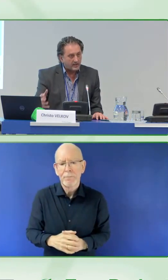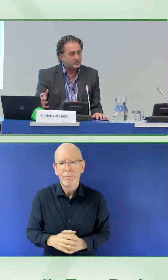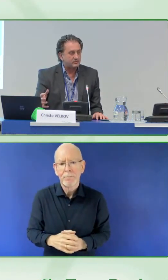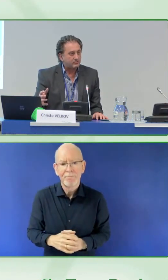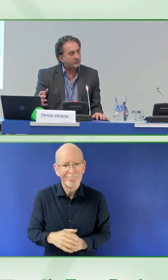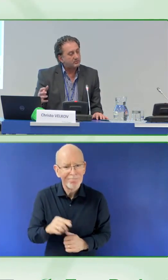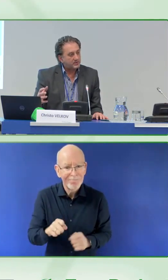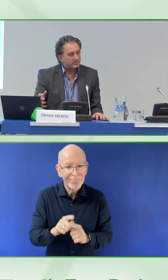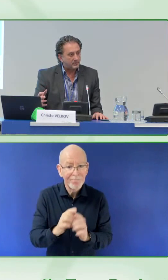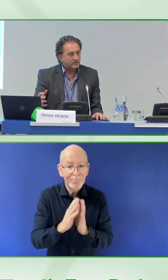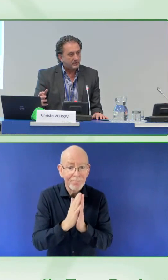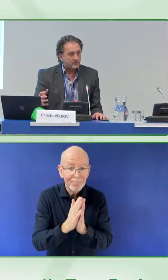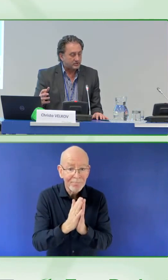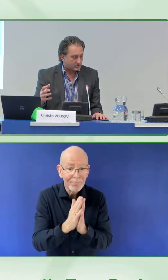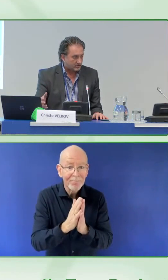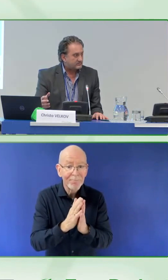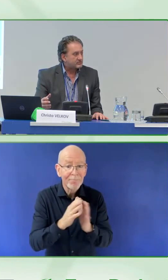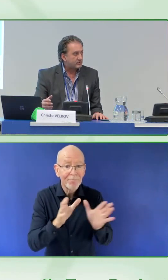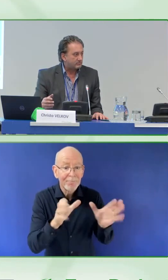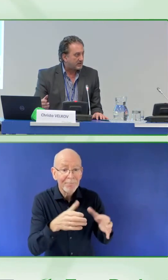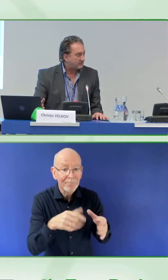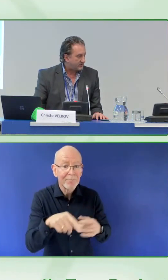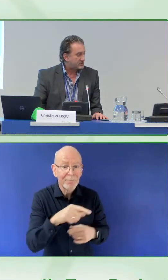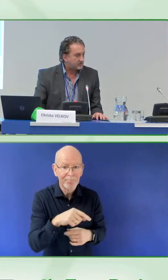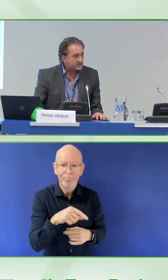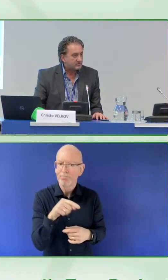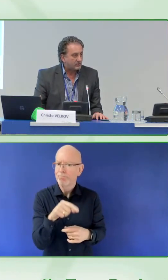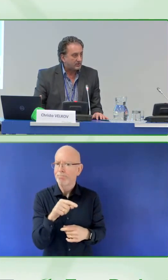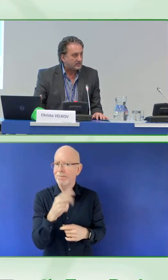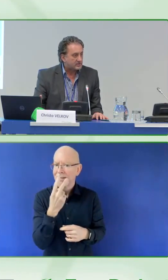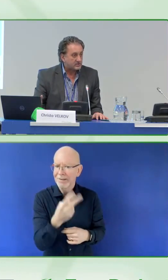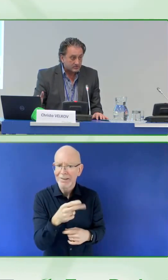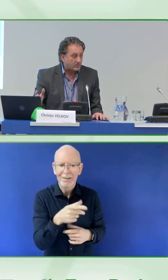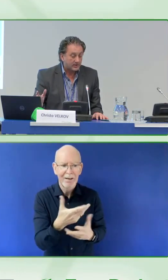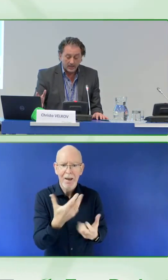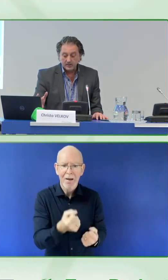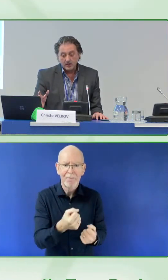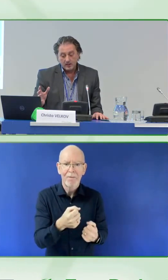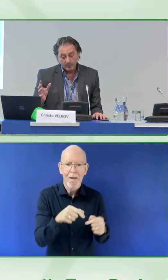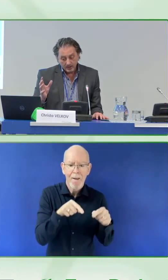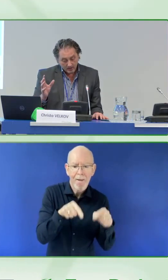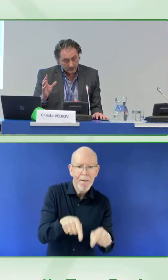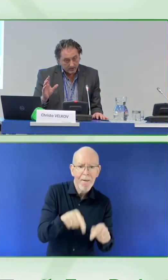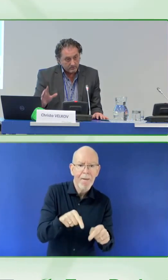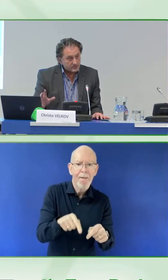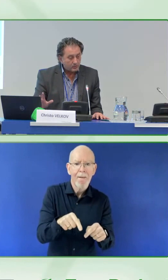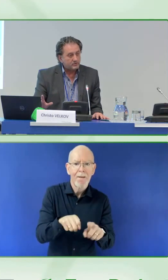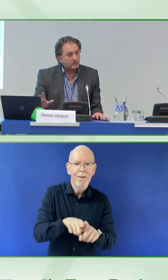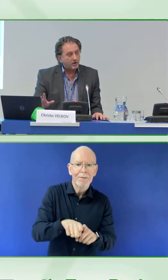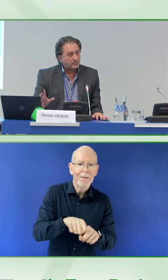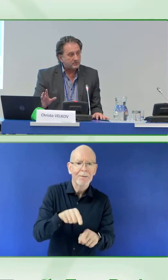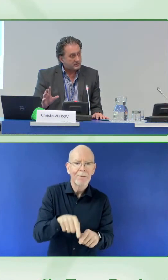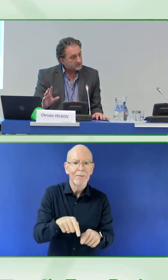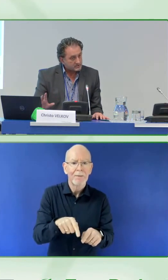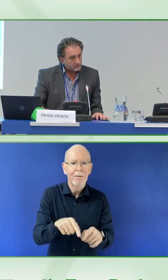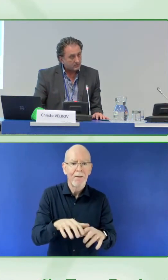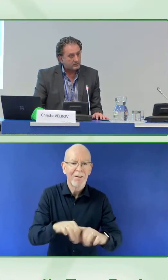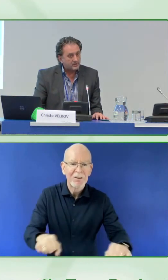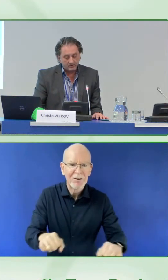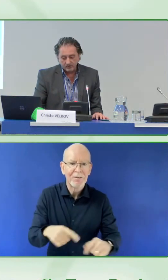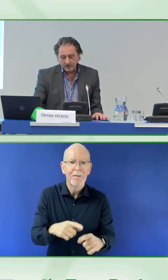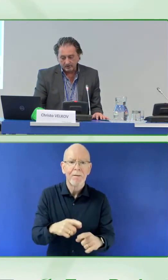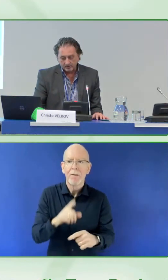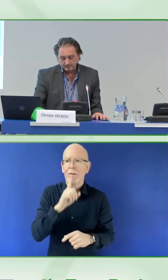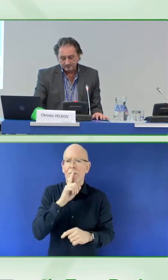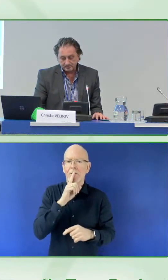organization has to do for the people it serves, for the beneficiaries of the organization. So again, there is a window of opportunity. It's not